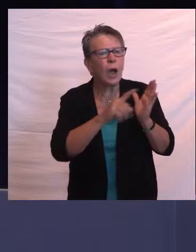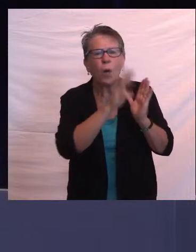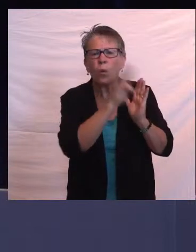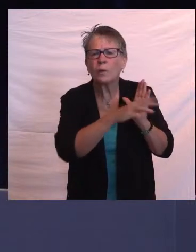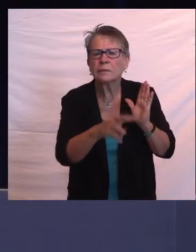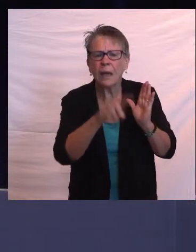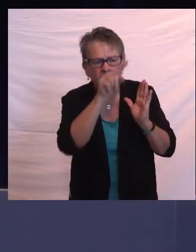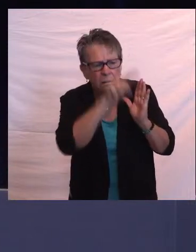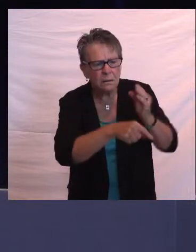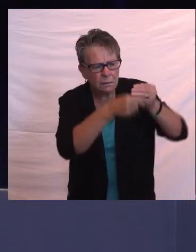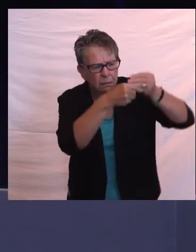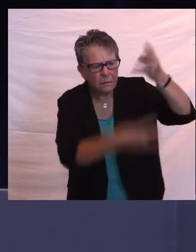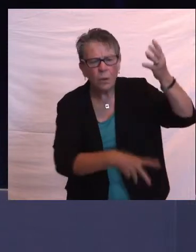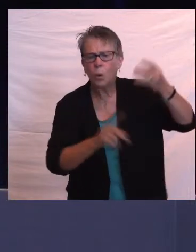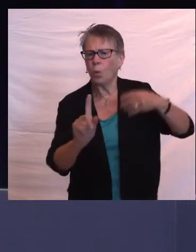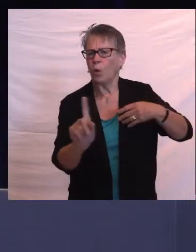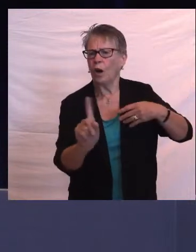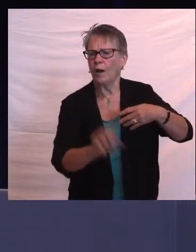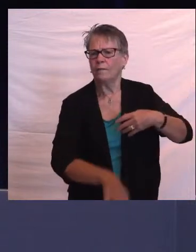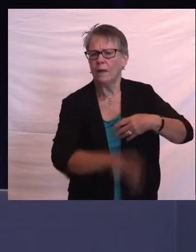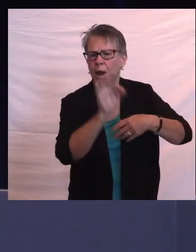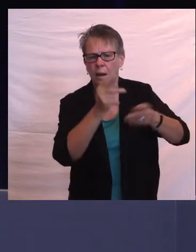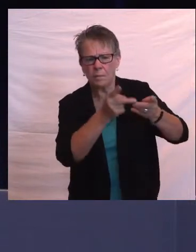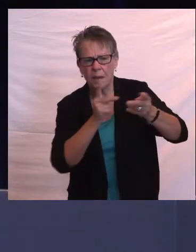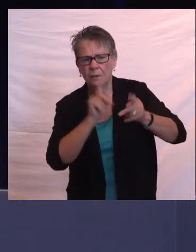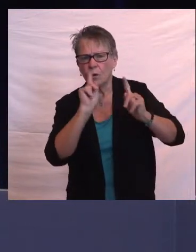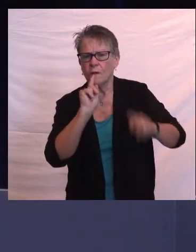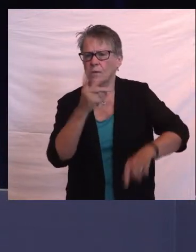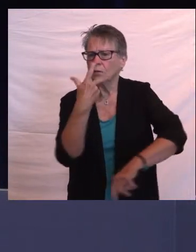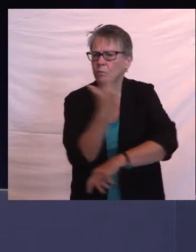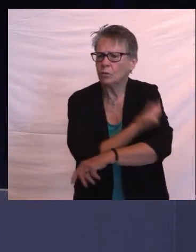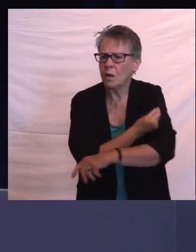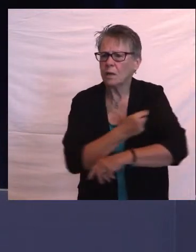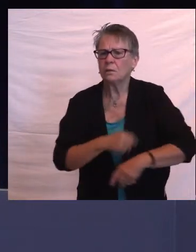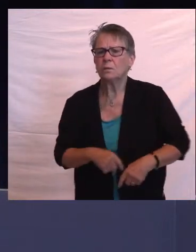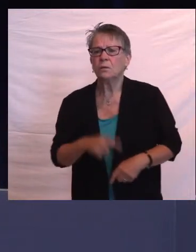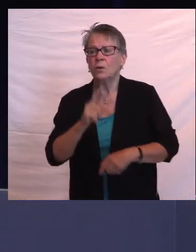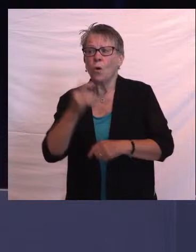covid19.nj.gov/finder or call the state's vaccine call center at